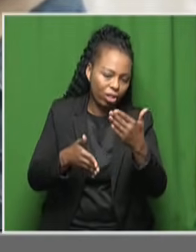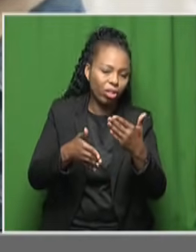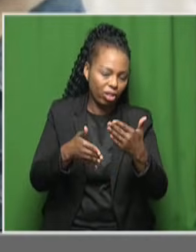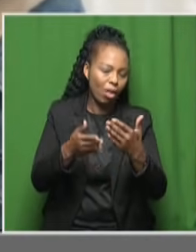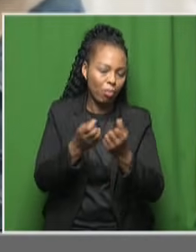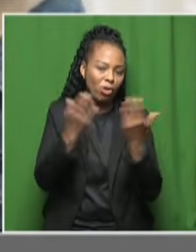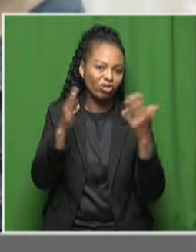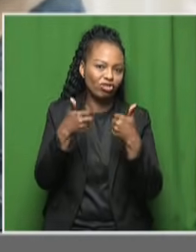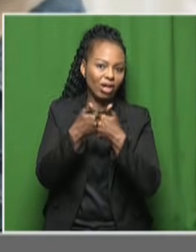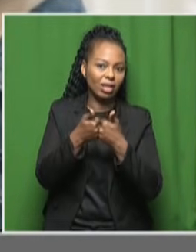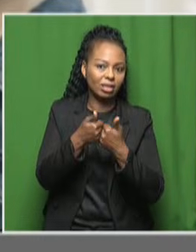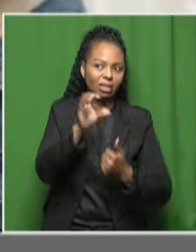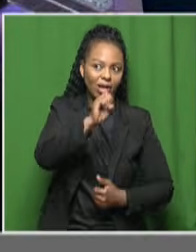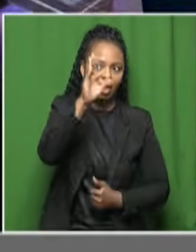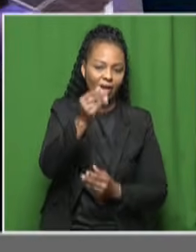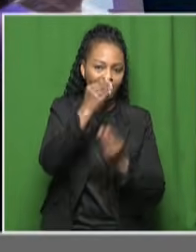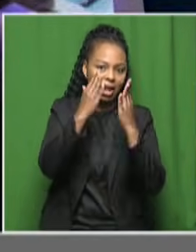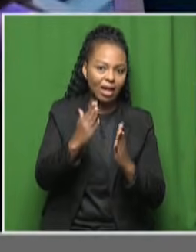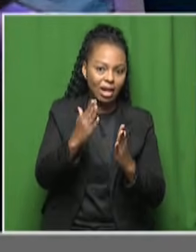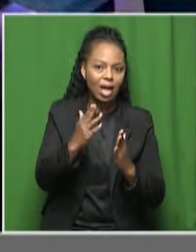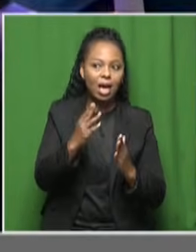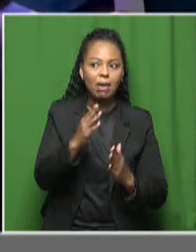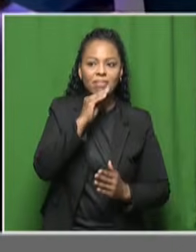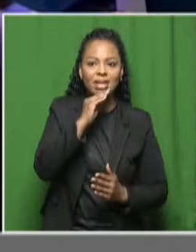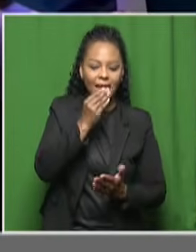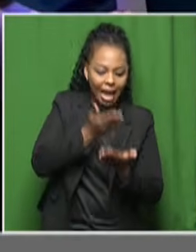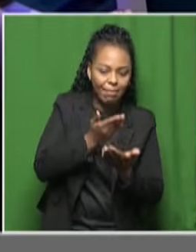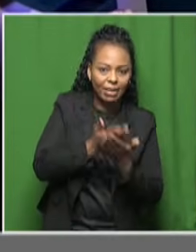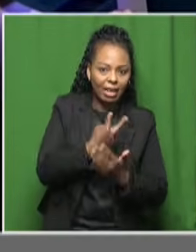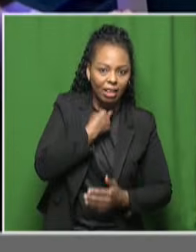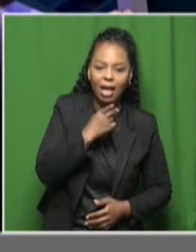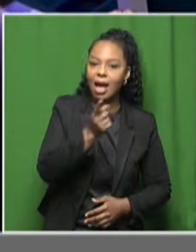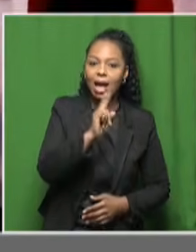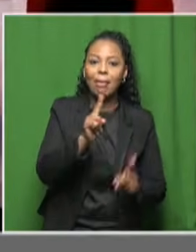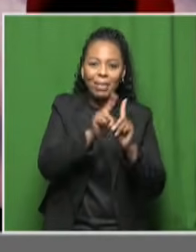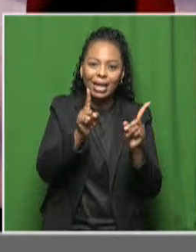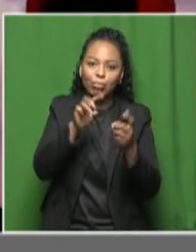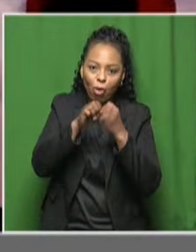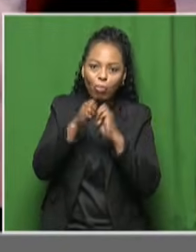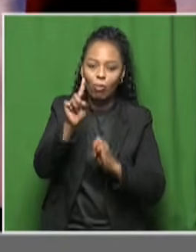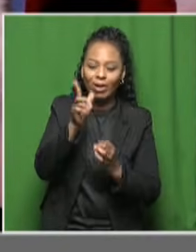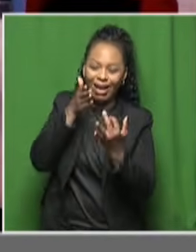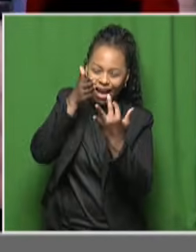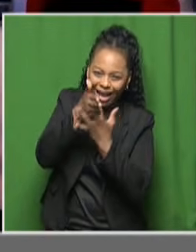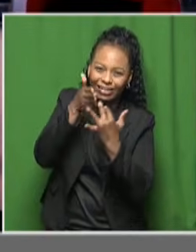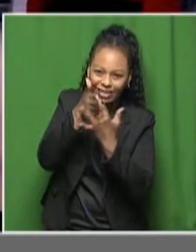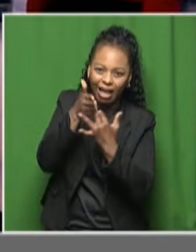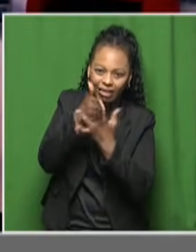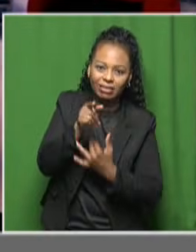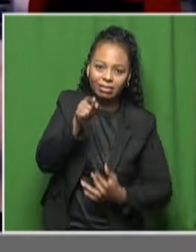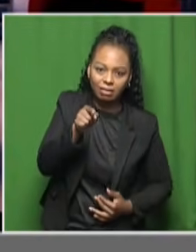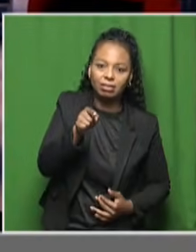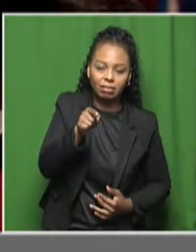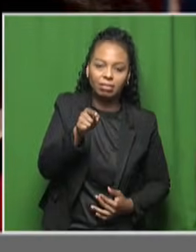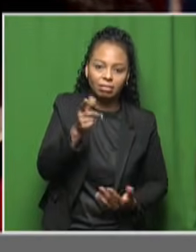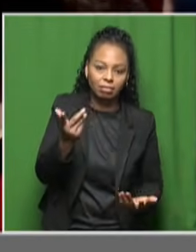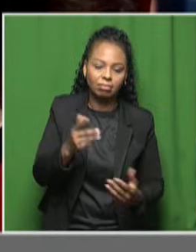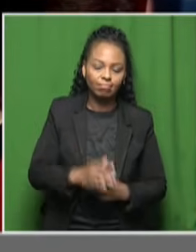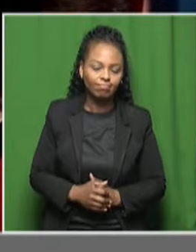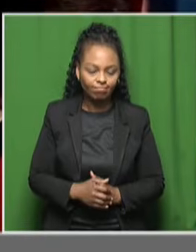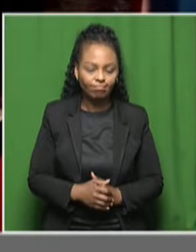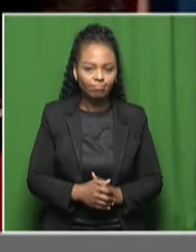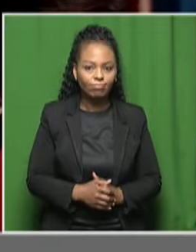face, is not the ability, it's actually the access to the tools as well as the digital